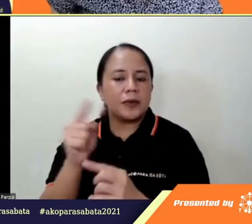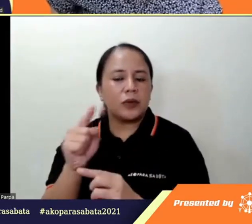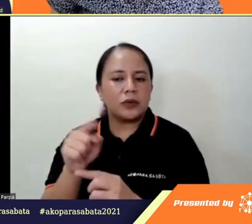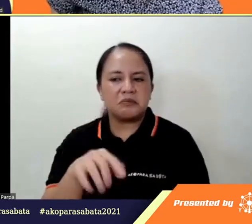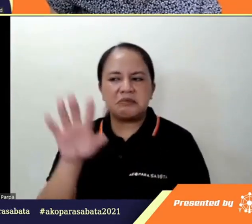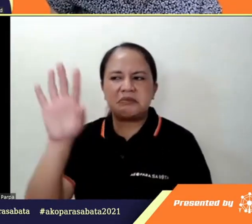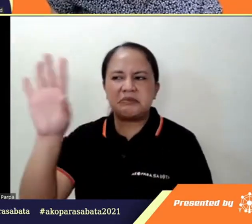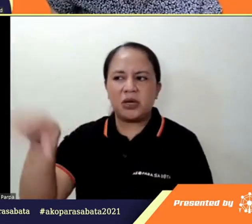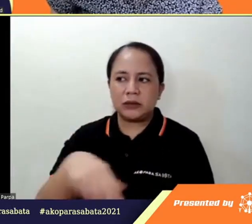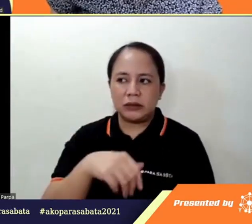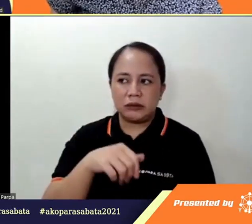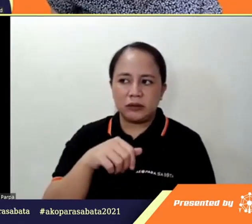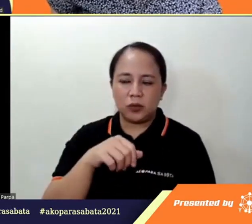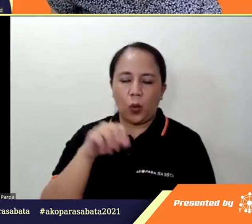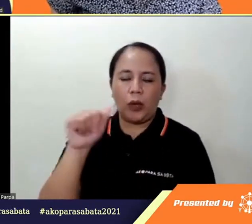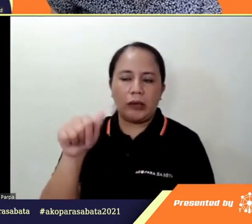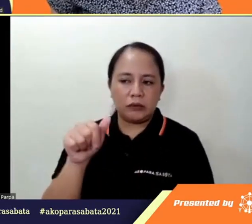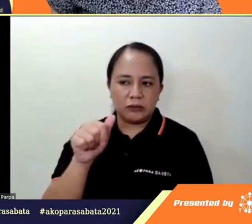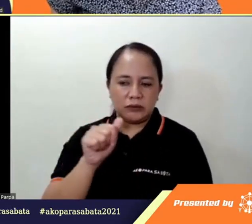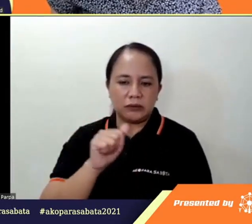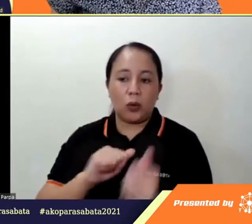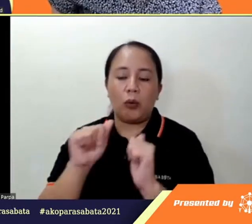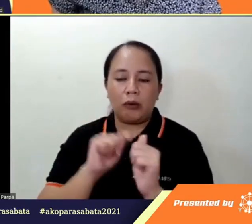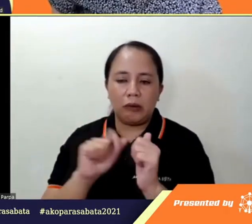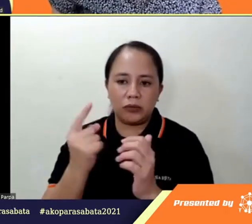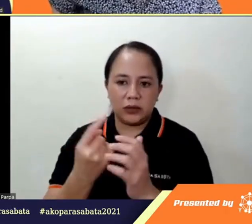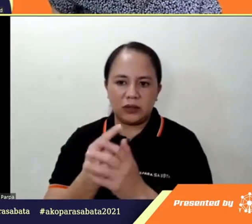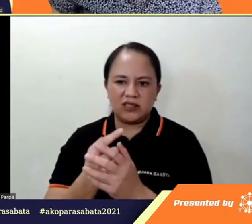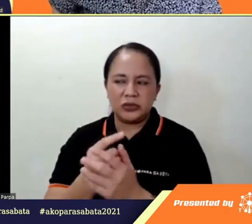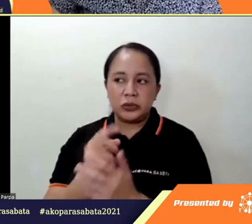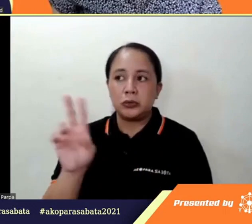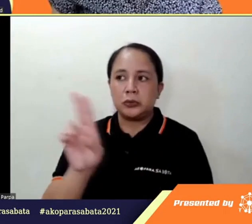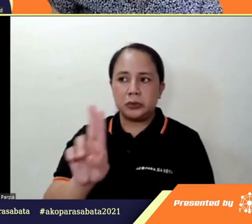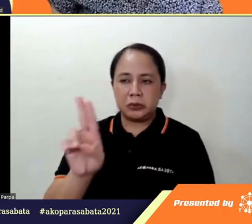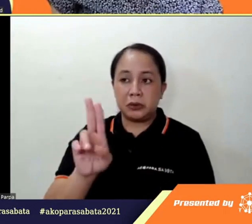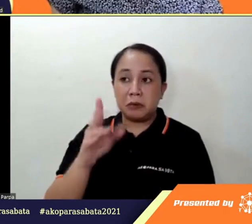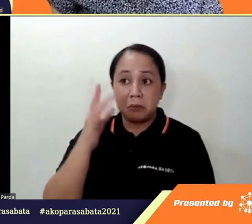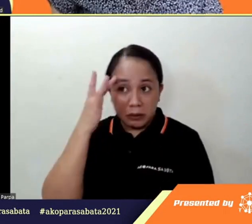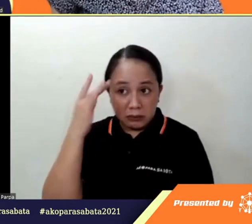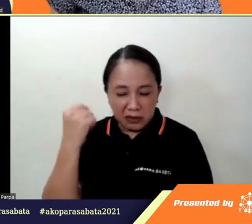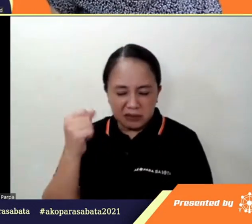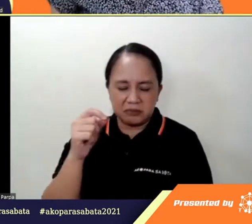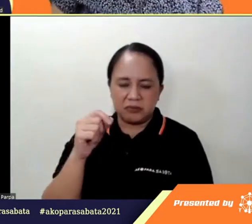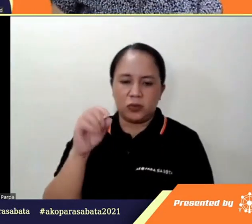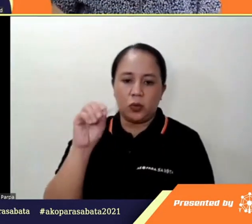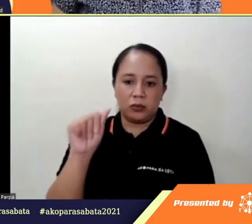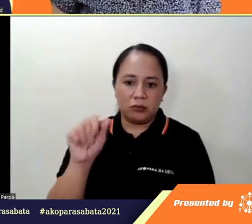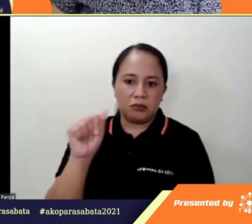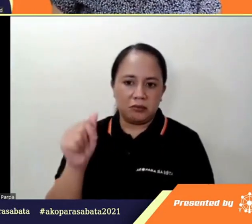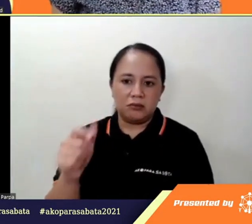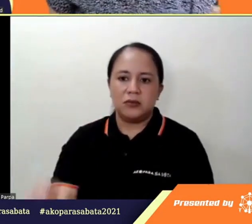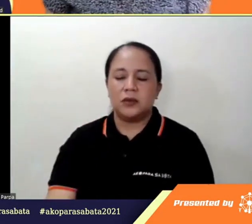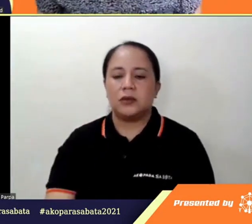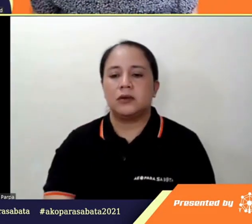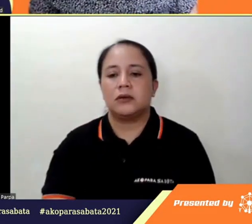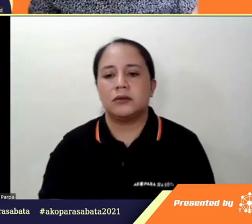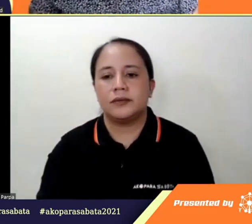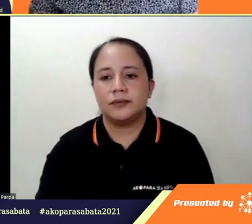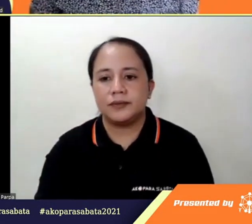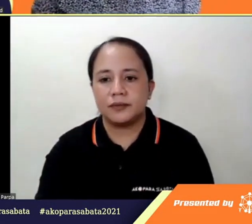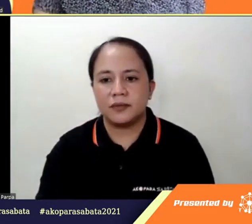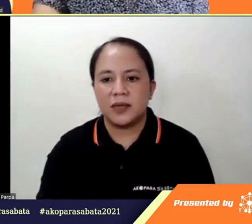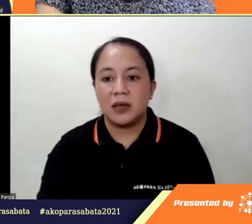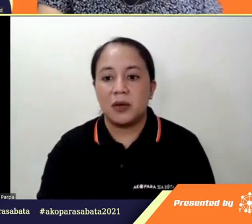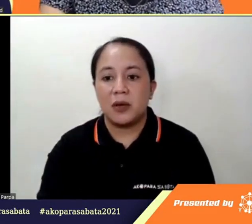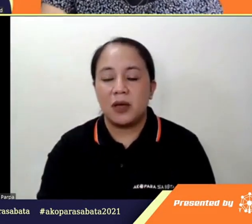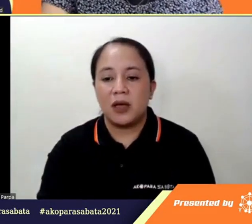baka nag-aarte-arte lang, baka ginagamit lang yung mental health as a reason para hindi mautusan,